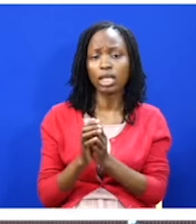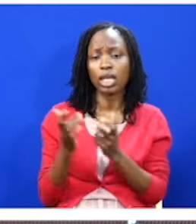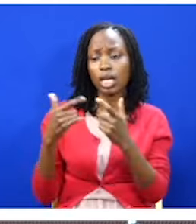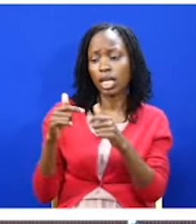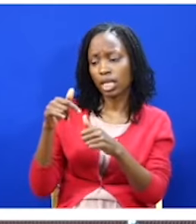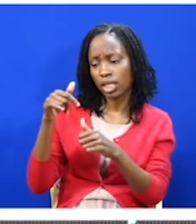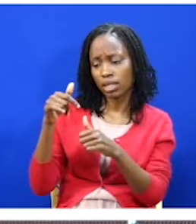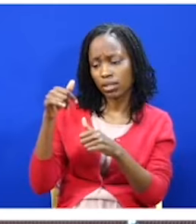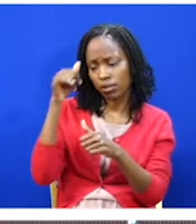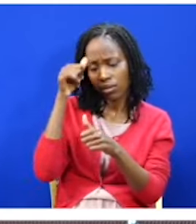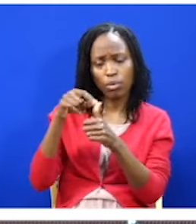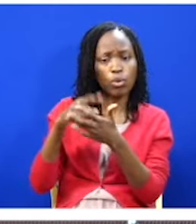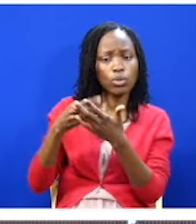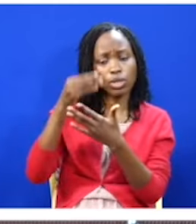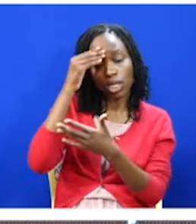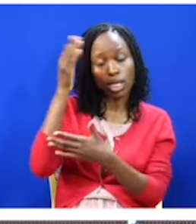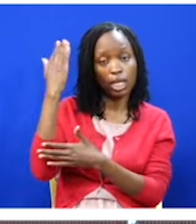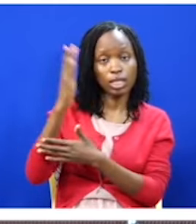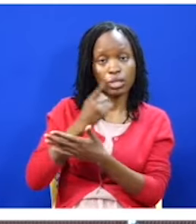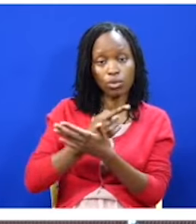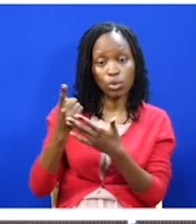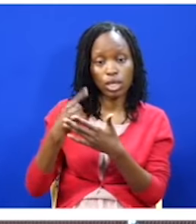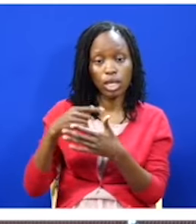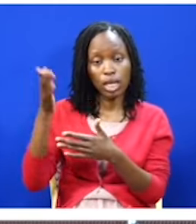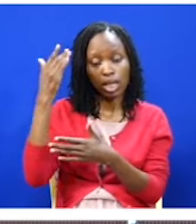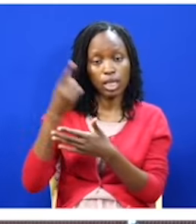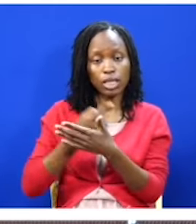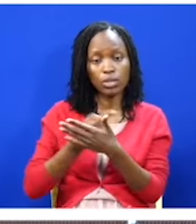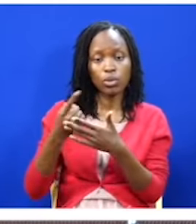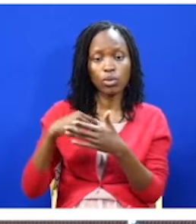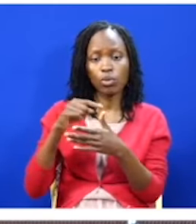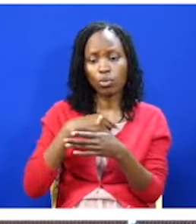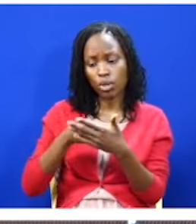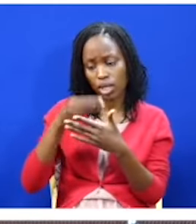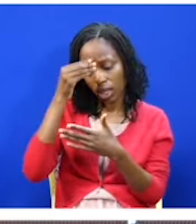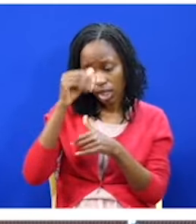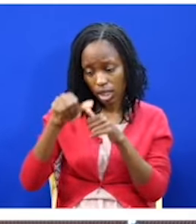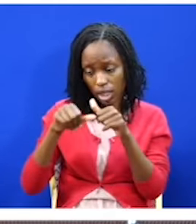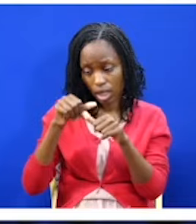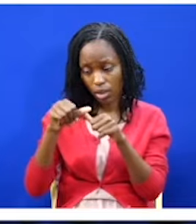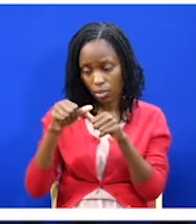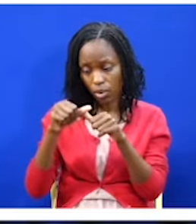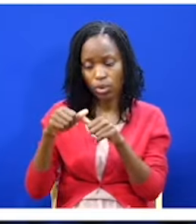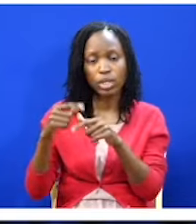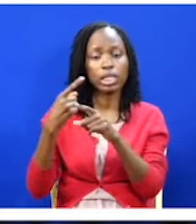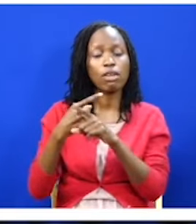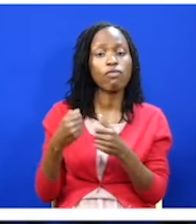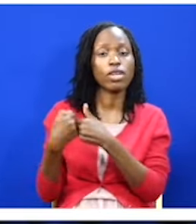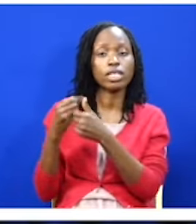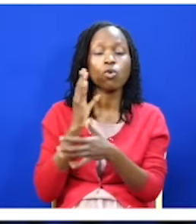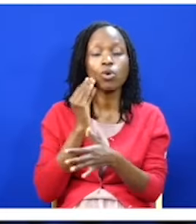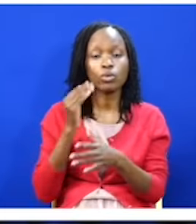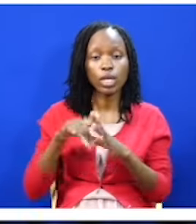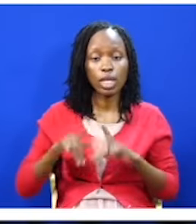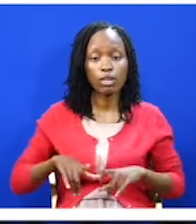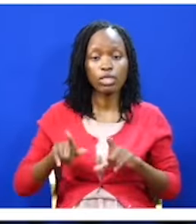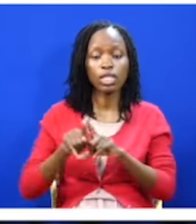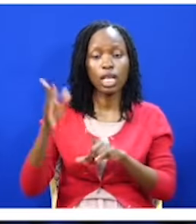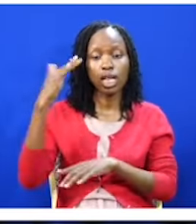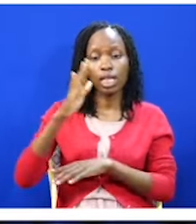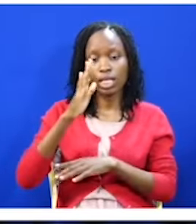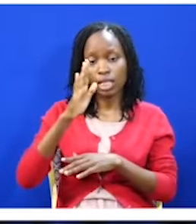what we learned last week. Last week, we continued our series about facing the giants. And last Sunday, we talked